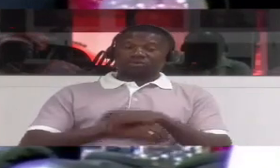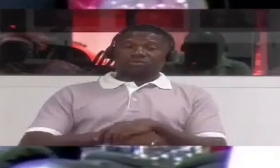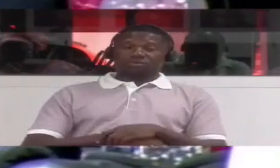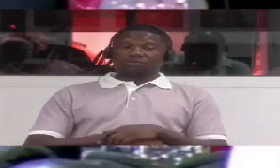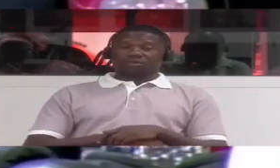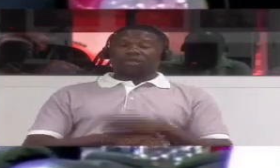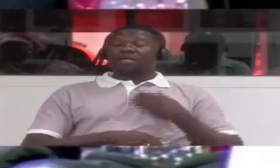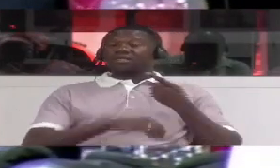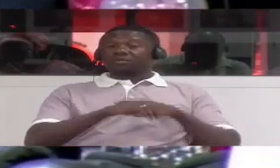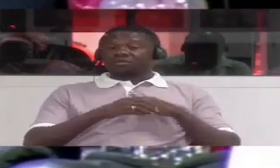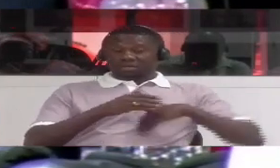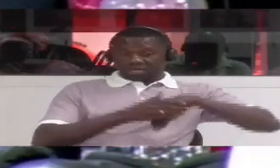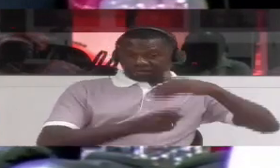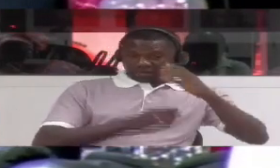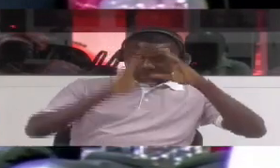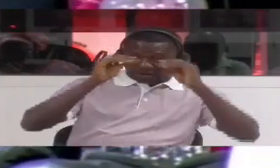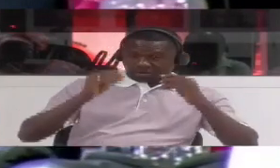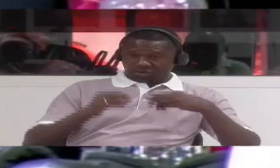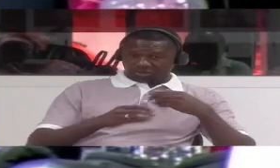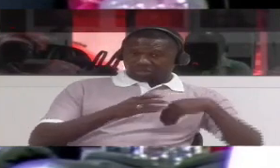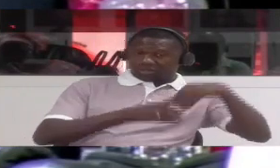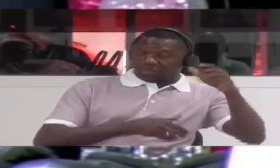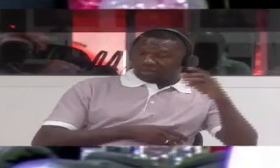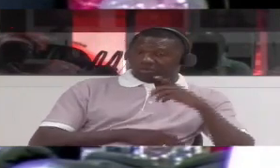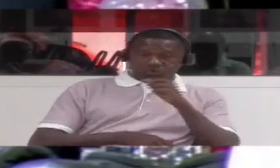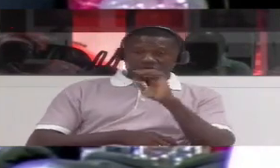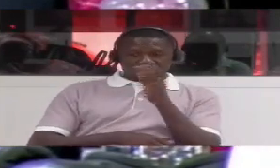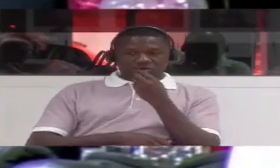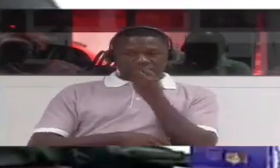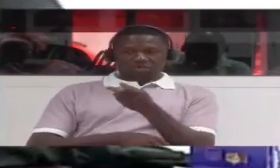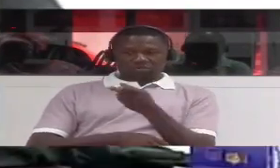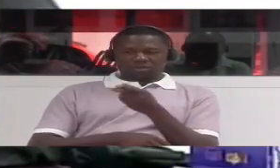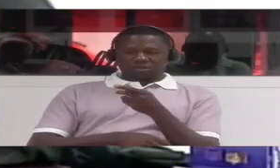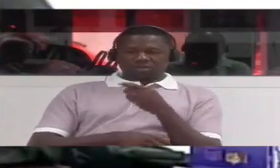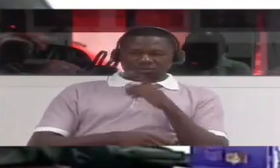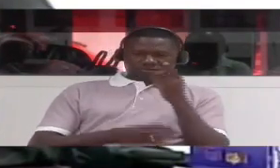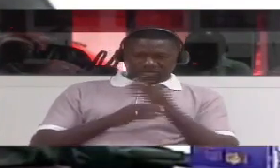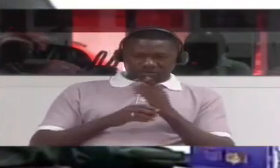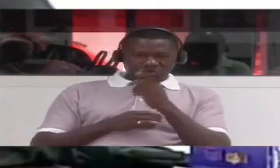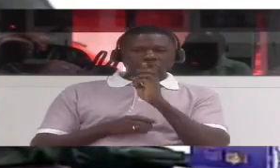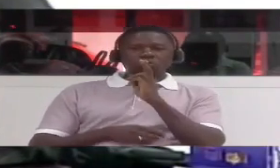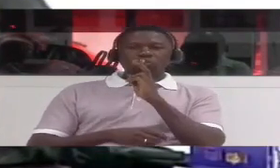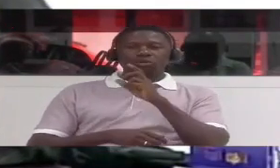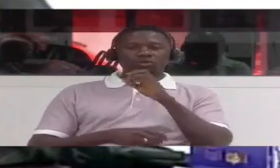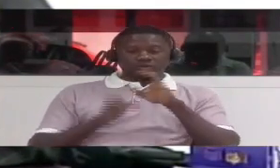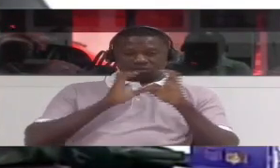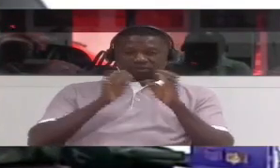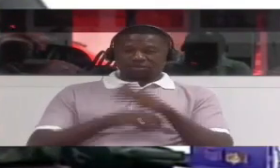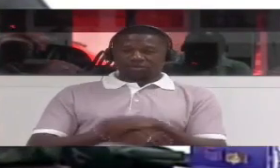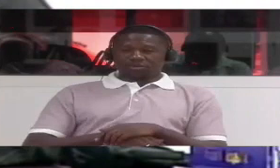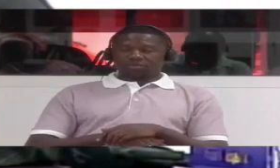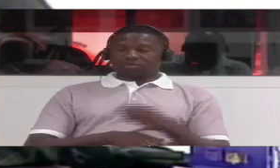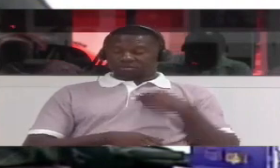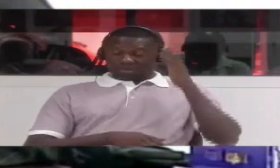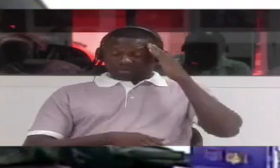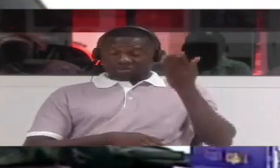room to speak on the phone, you cannot tell us for sure who he was talking to. I don't know when he was talking. Well, he apparently didn't want that conversation to be had in that room.